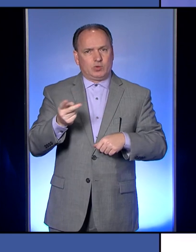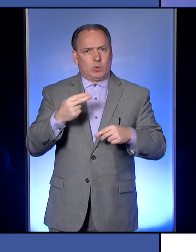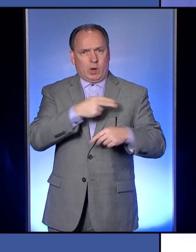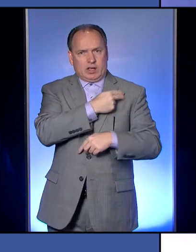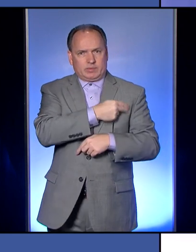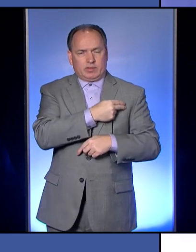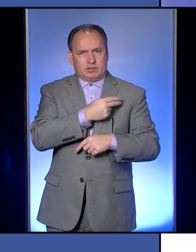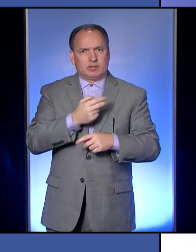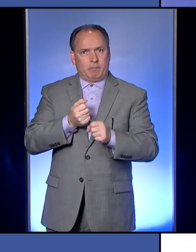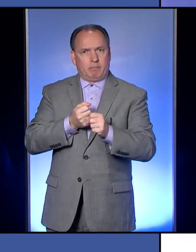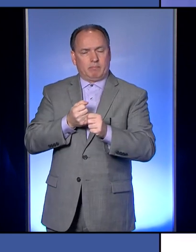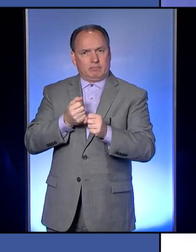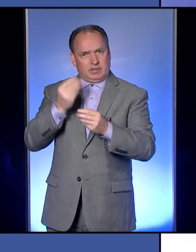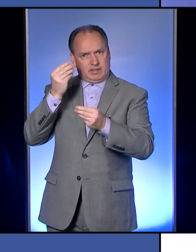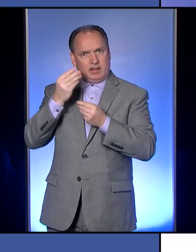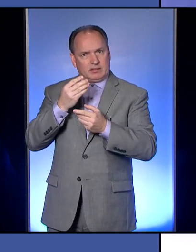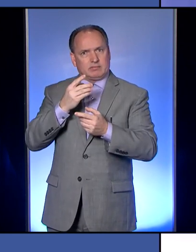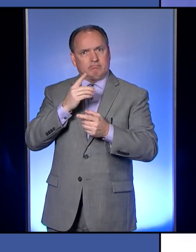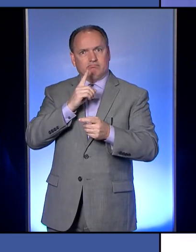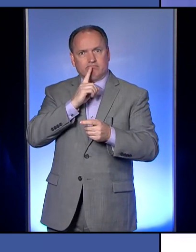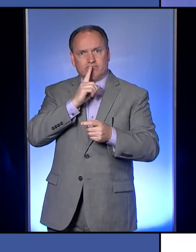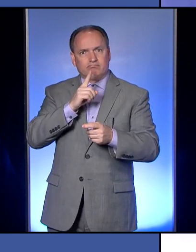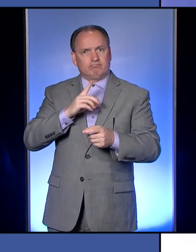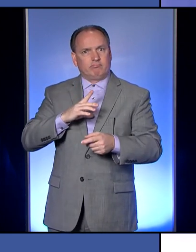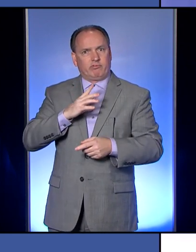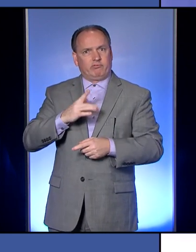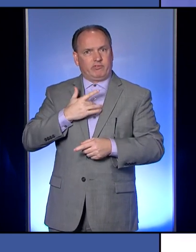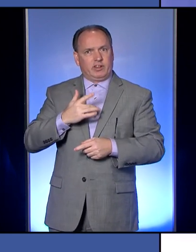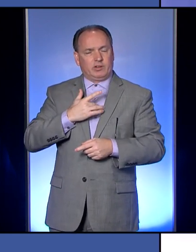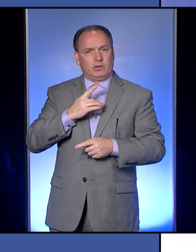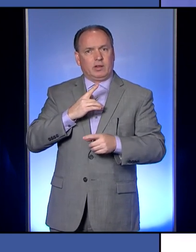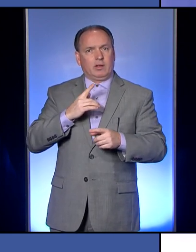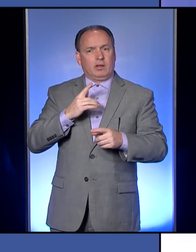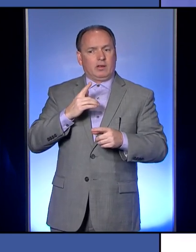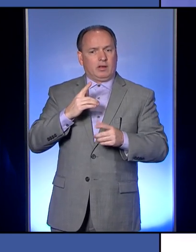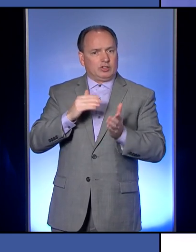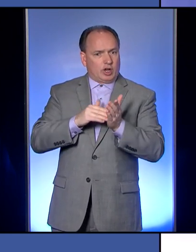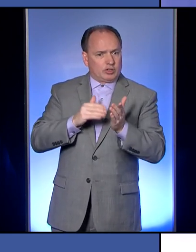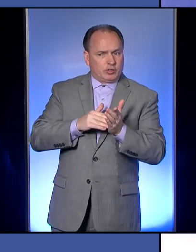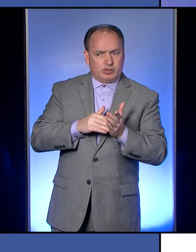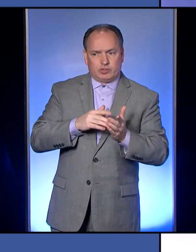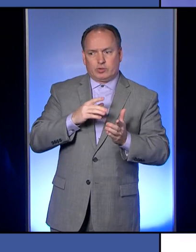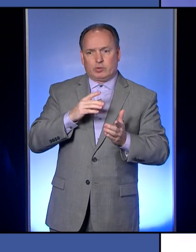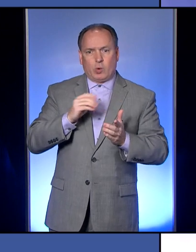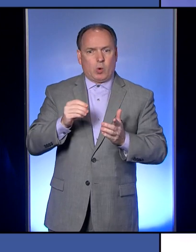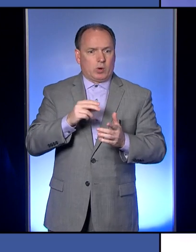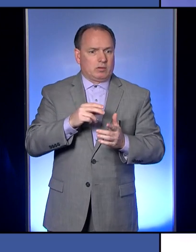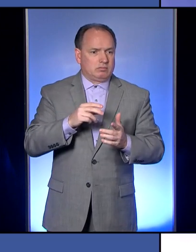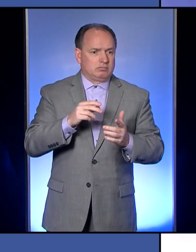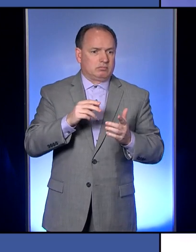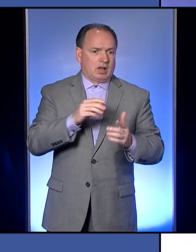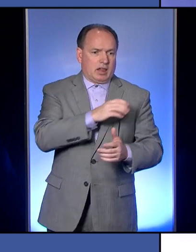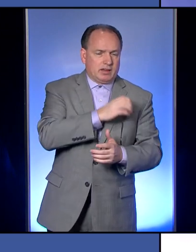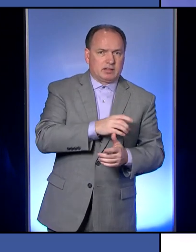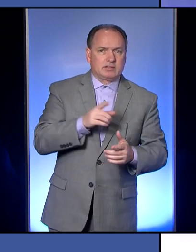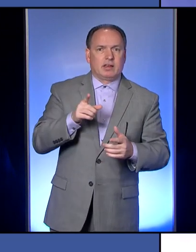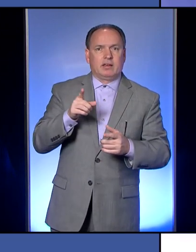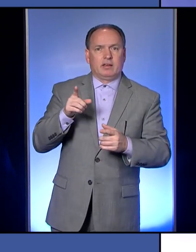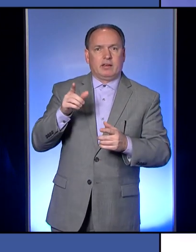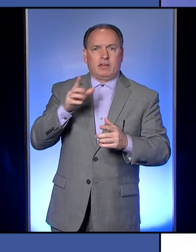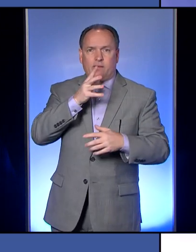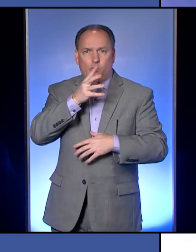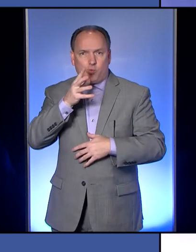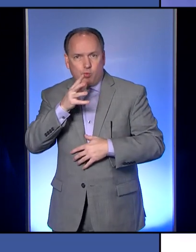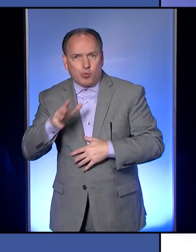that primary care physicians or anybody who orders a test is using the same protocol in what they call the rural areas